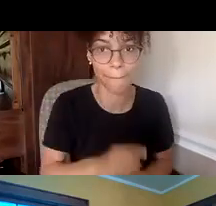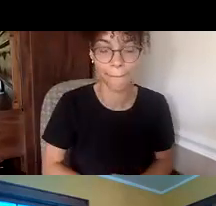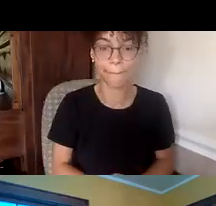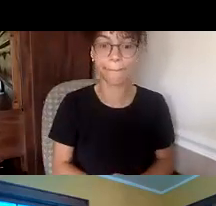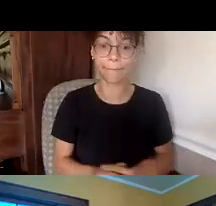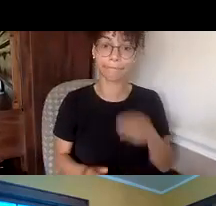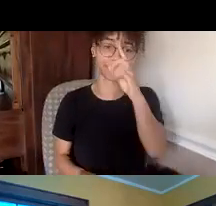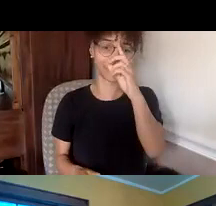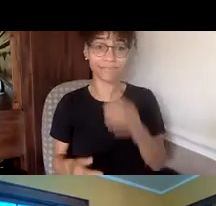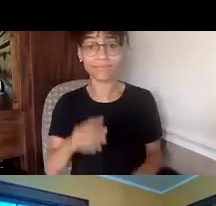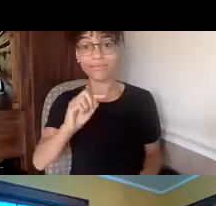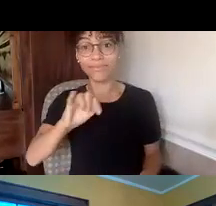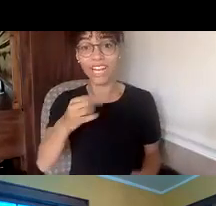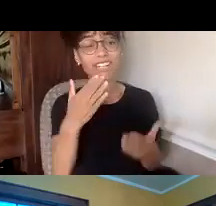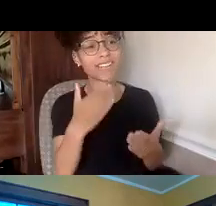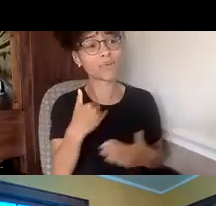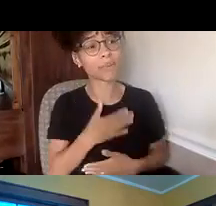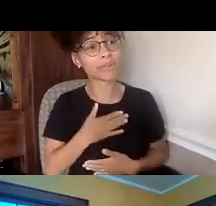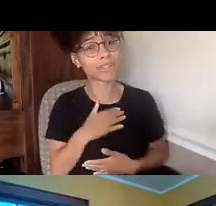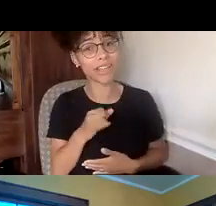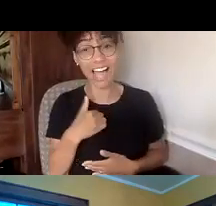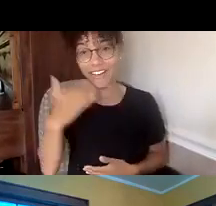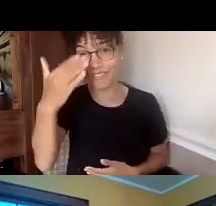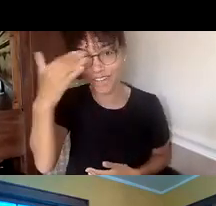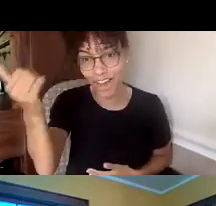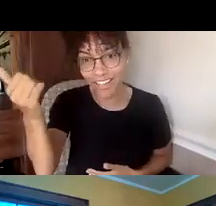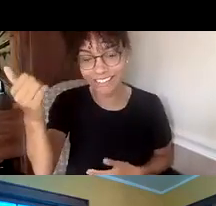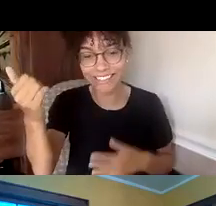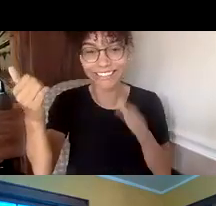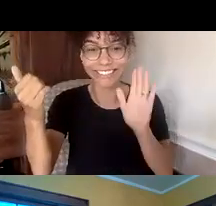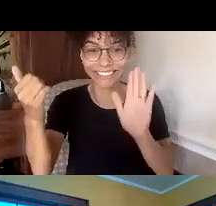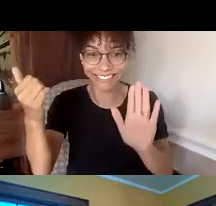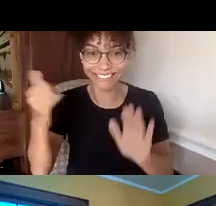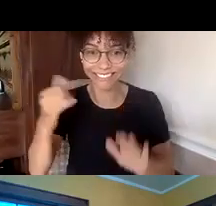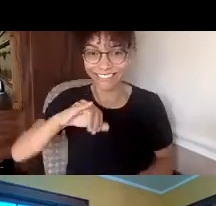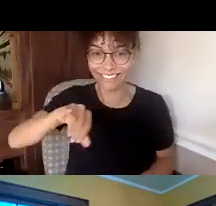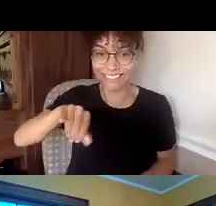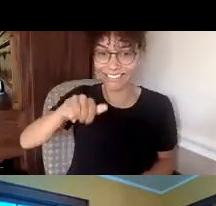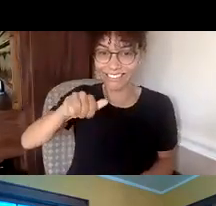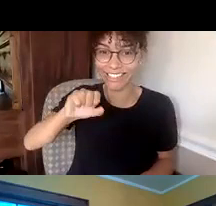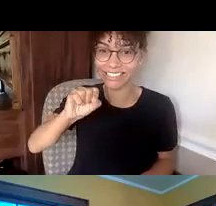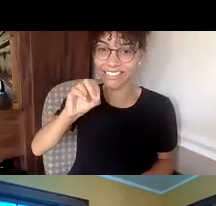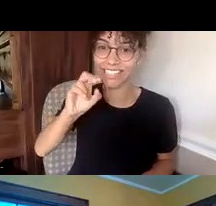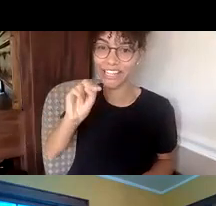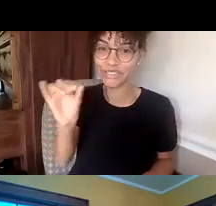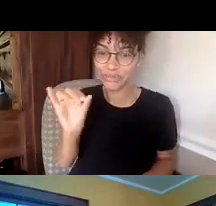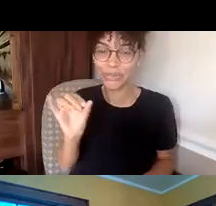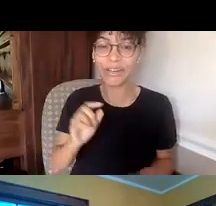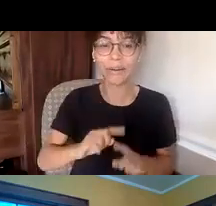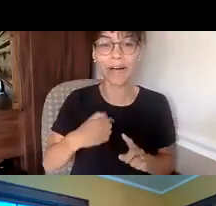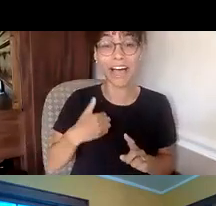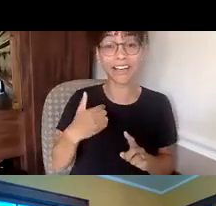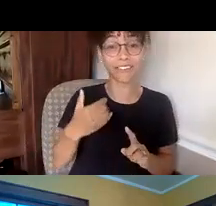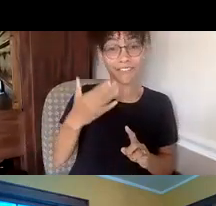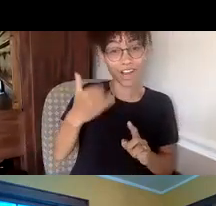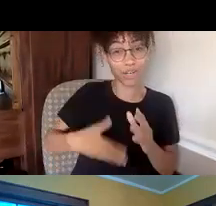Thank you. Appreciate that. So I forgot to, and Jeison did as well, but I meant to add